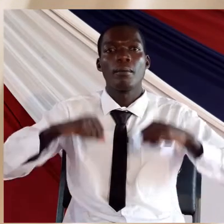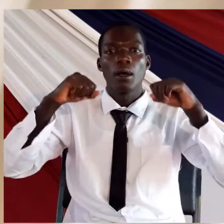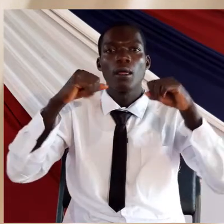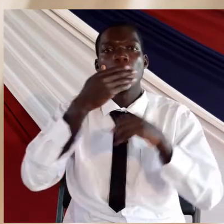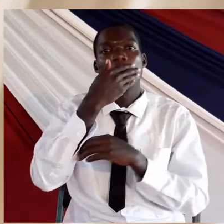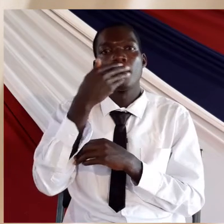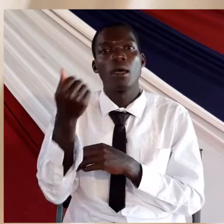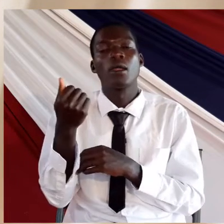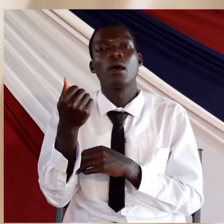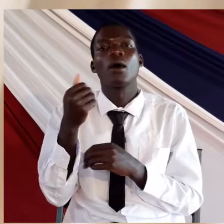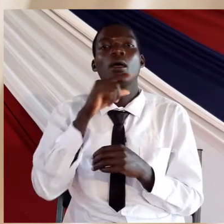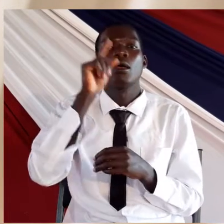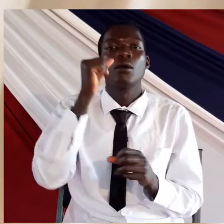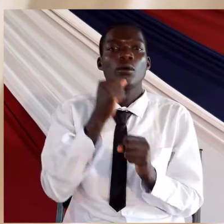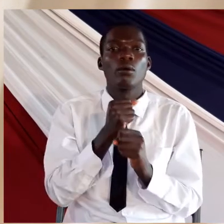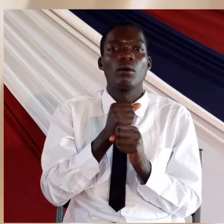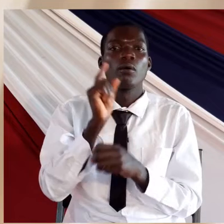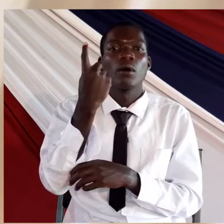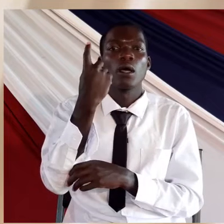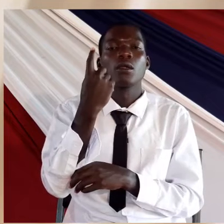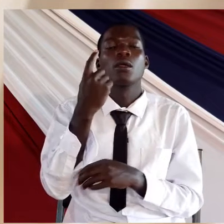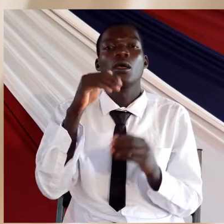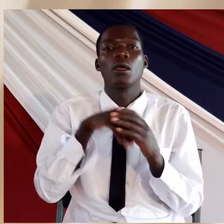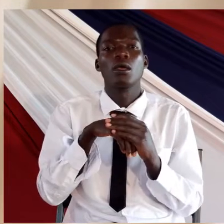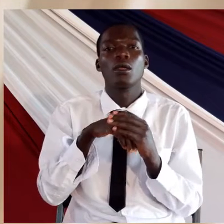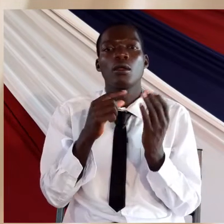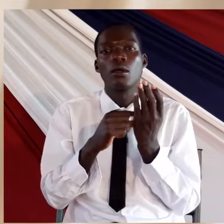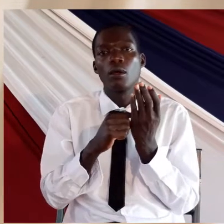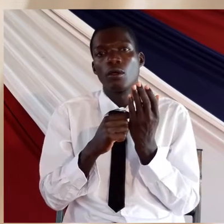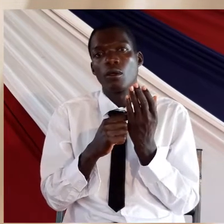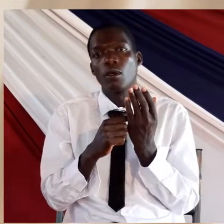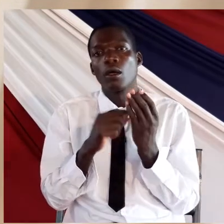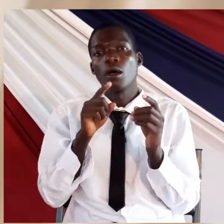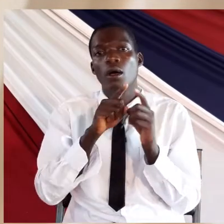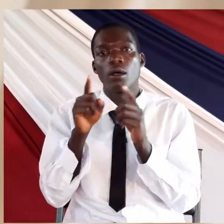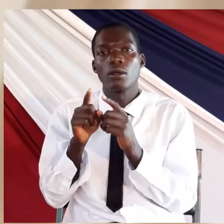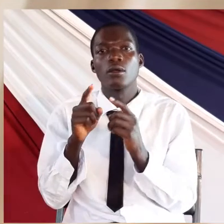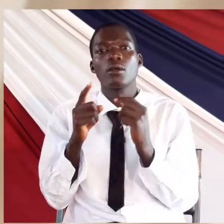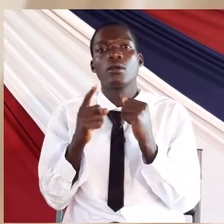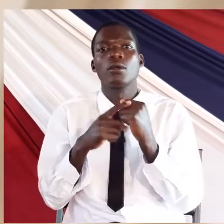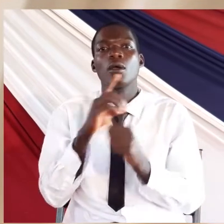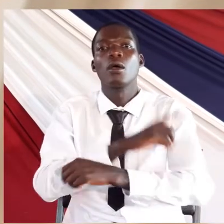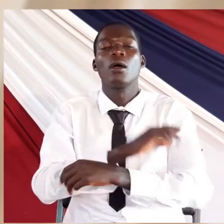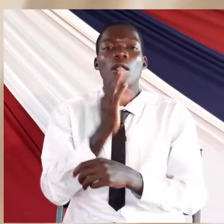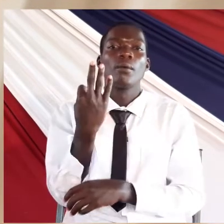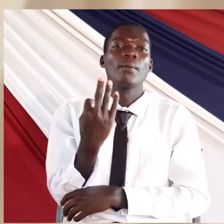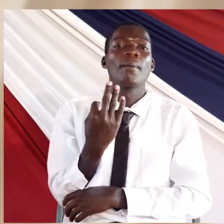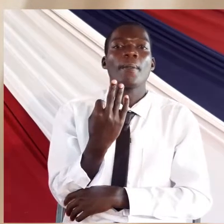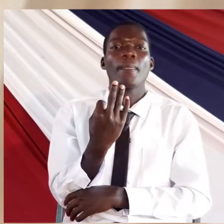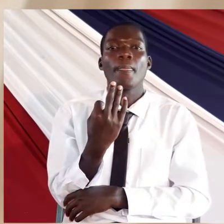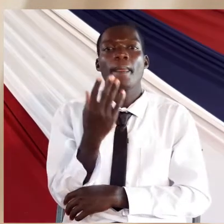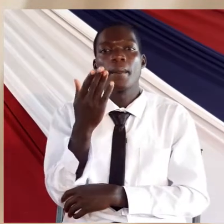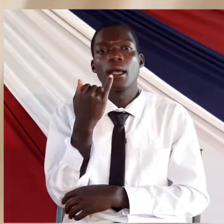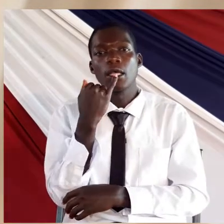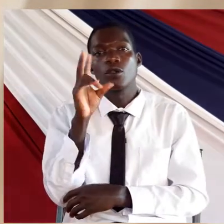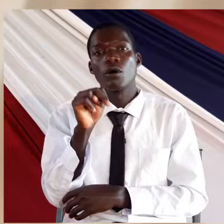best that he's done in the past 5 days, the conclusion on the sixth day. Then number three, there is